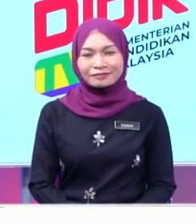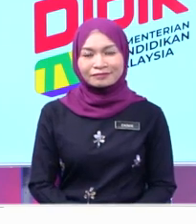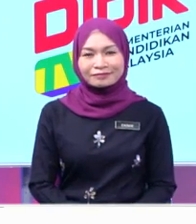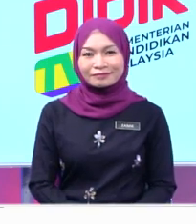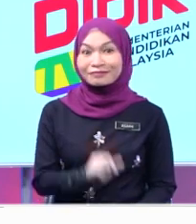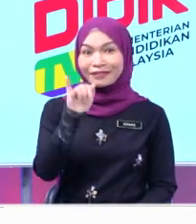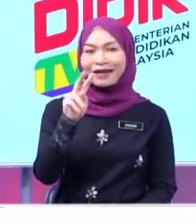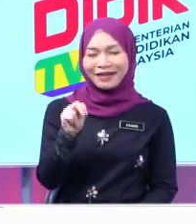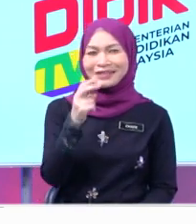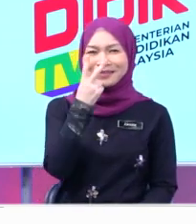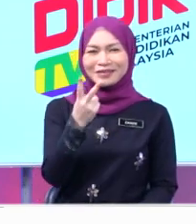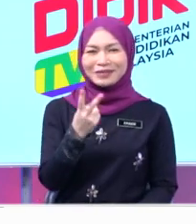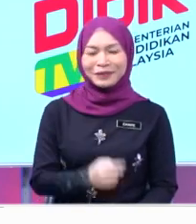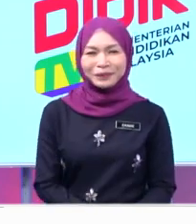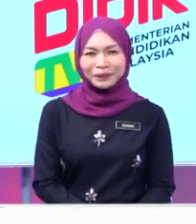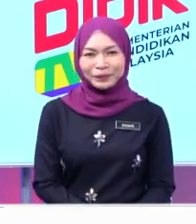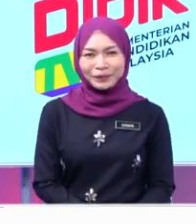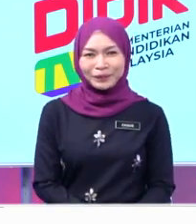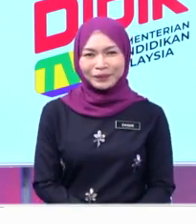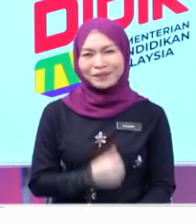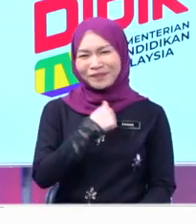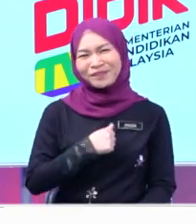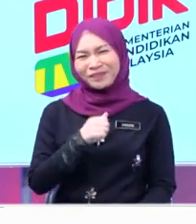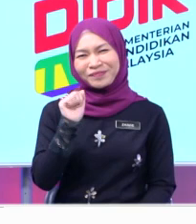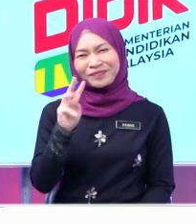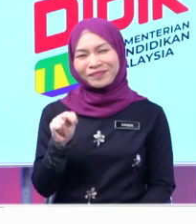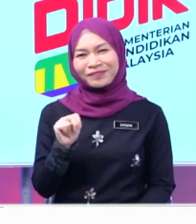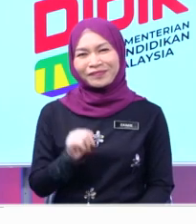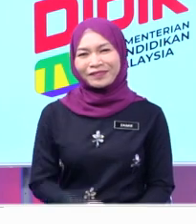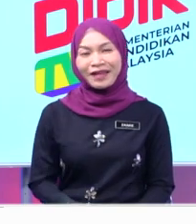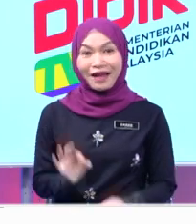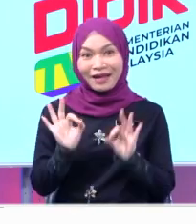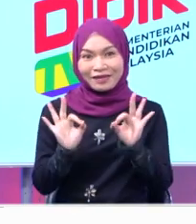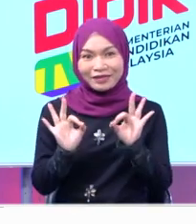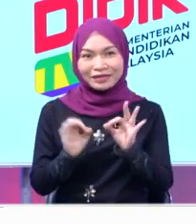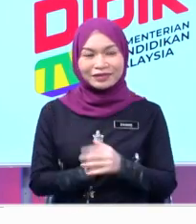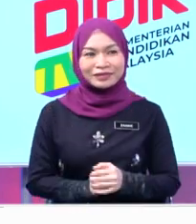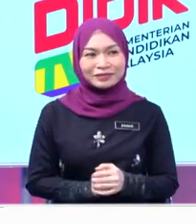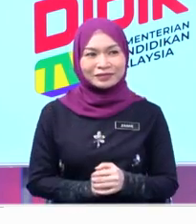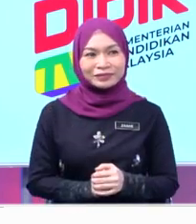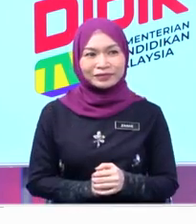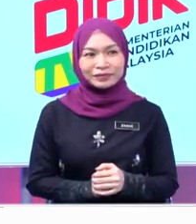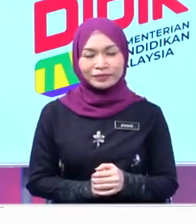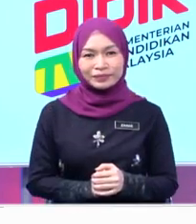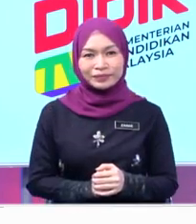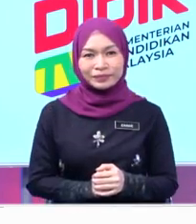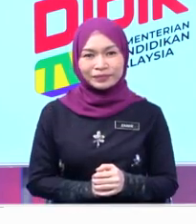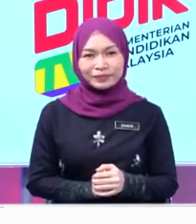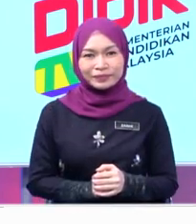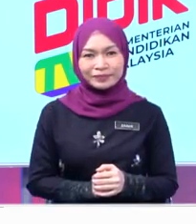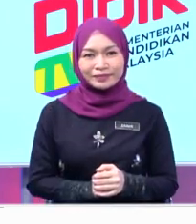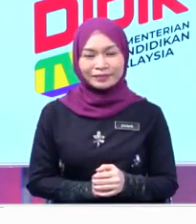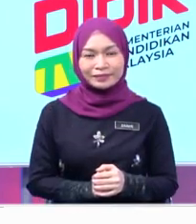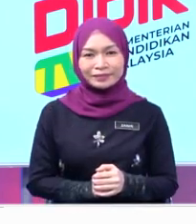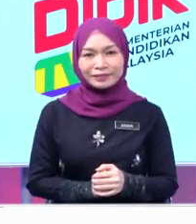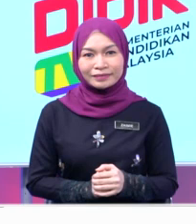Okay, so Yeah. question mark. So is she It's- correct? Yes, she is. Because Nice. the first opening Ah, sentence it's a is not a